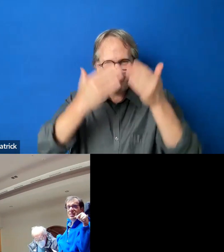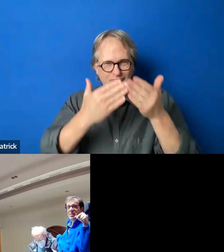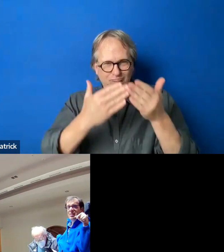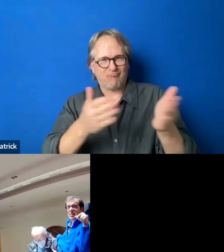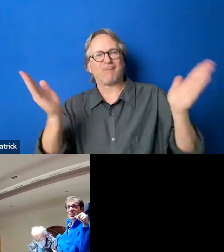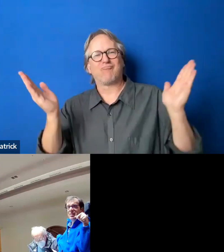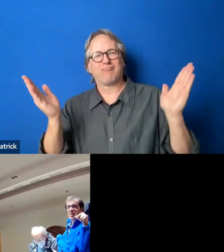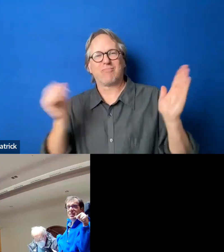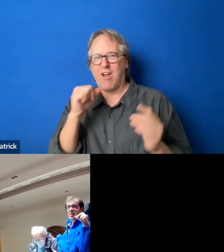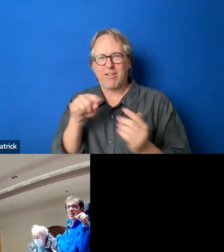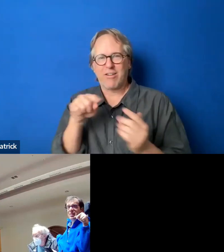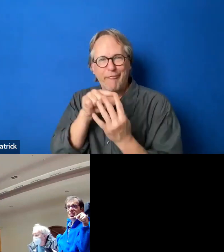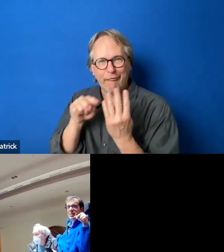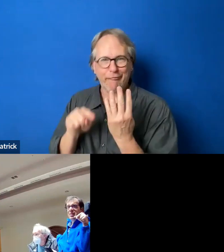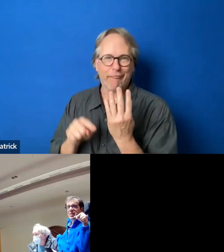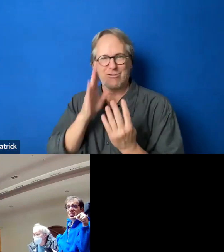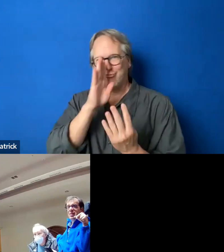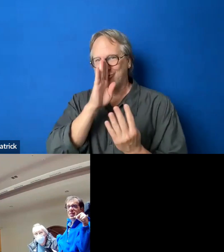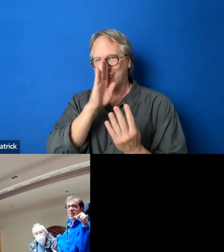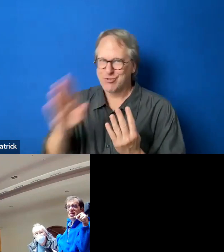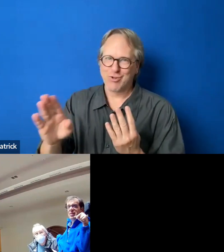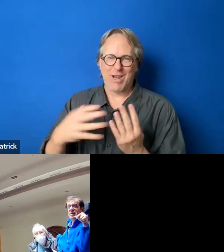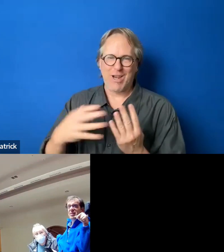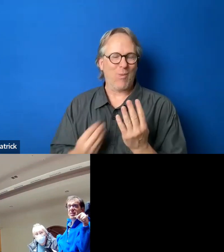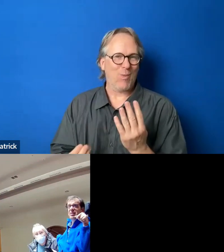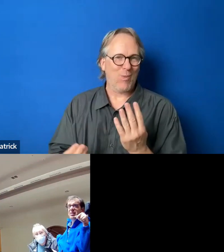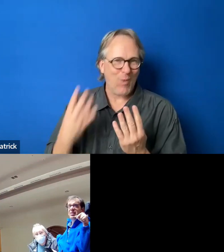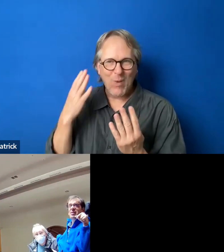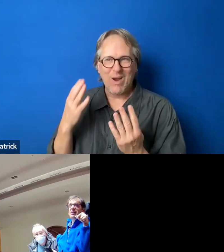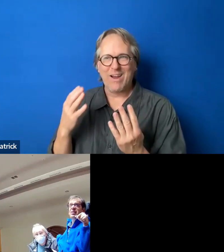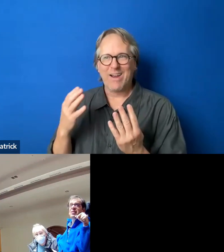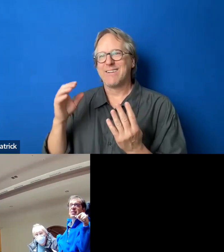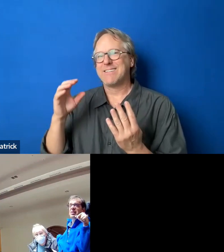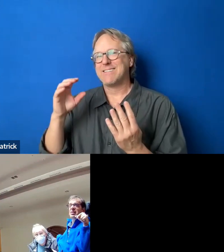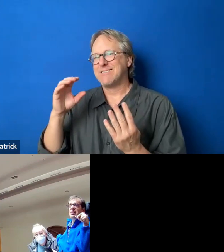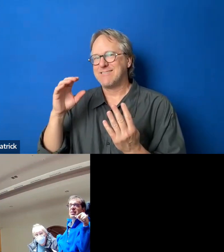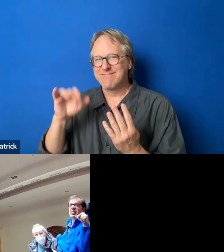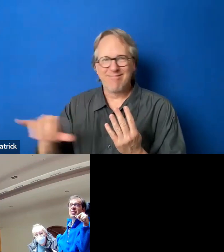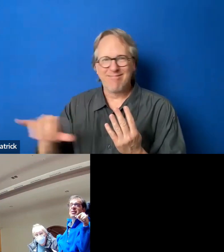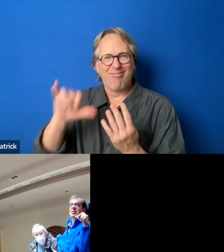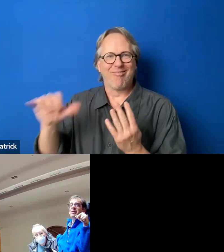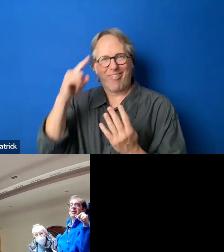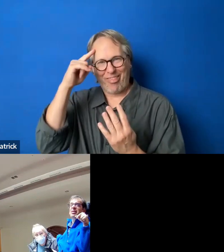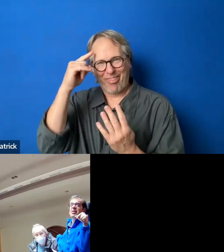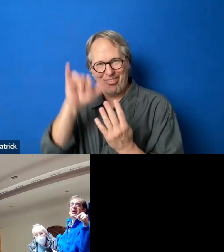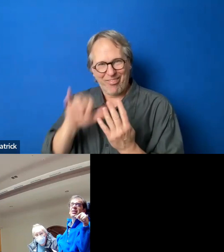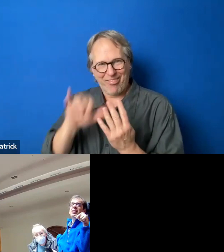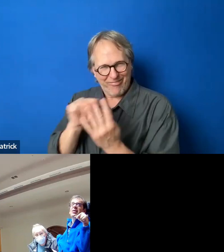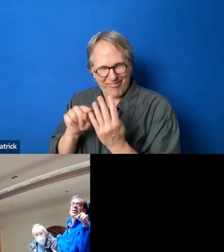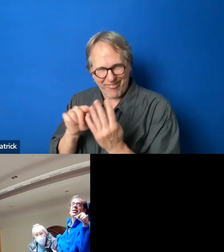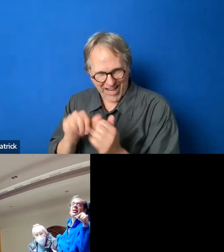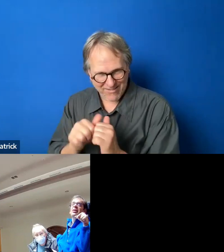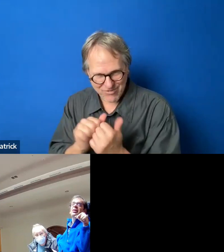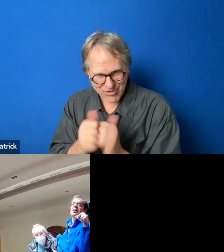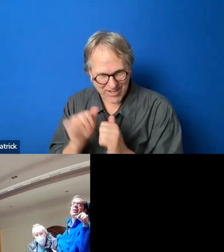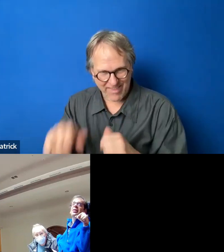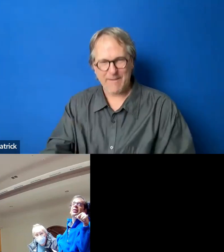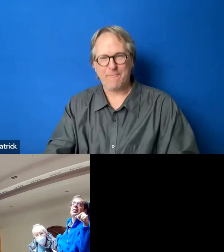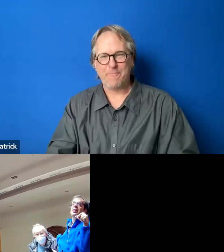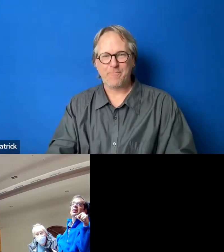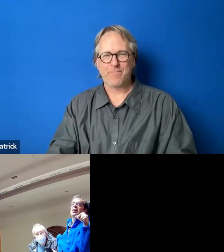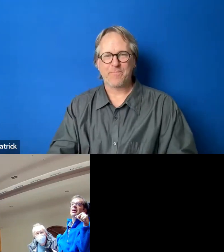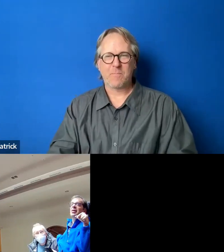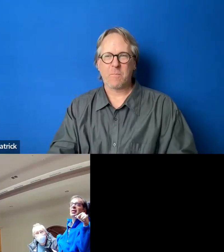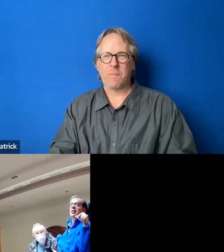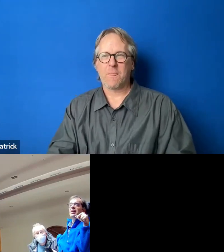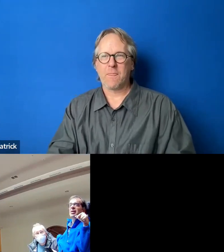Dive deep. Do you understand, Rev. Suzanne? Good timing. Did you understand that